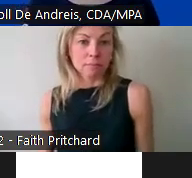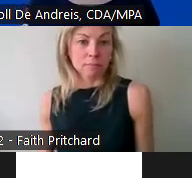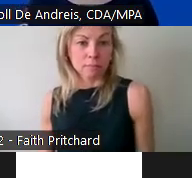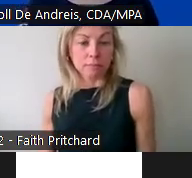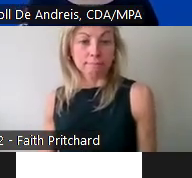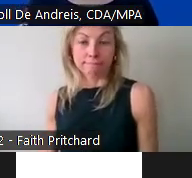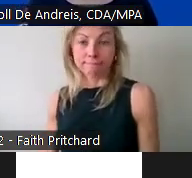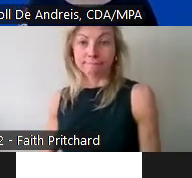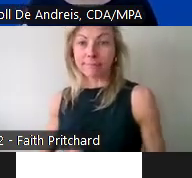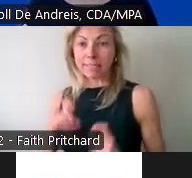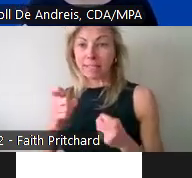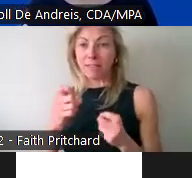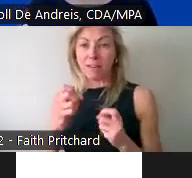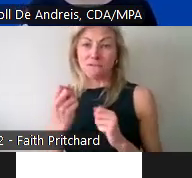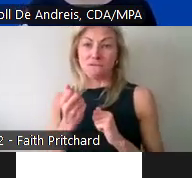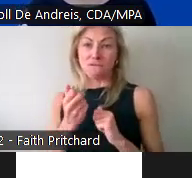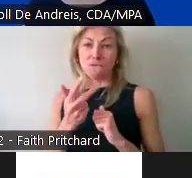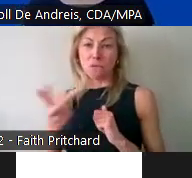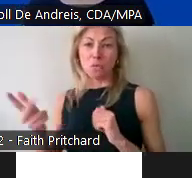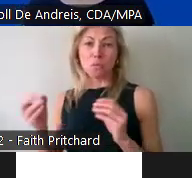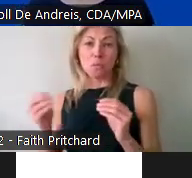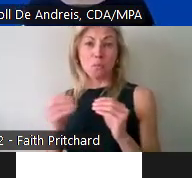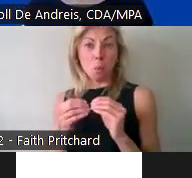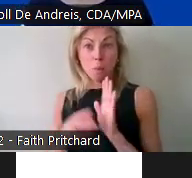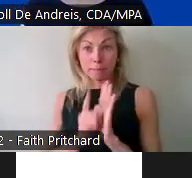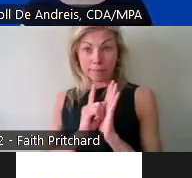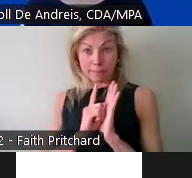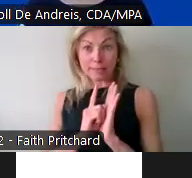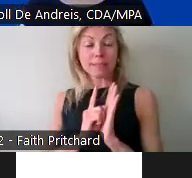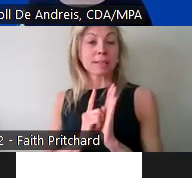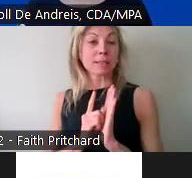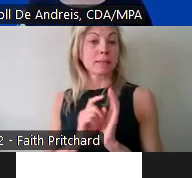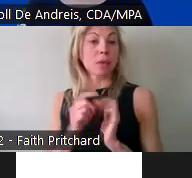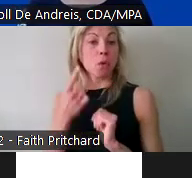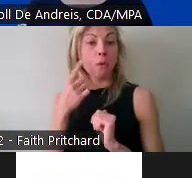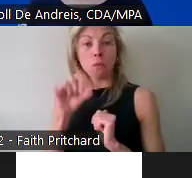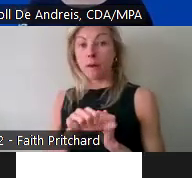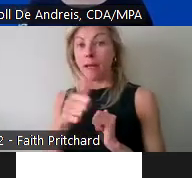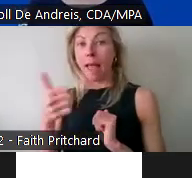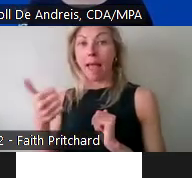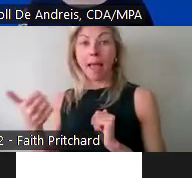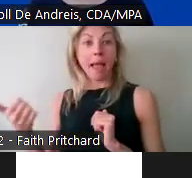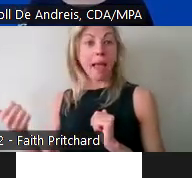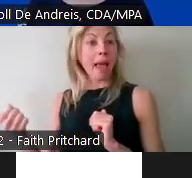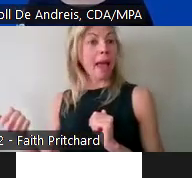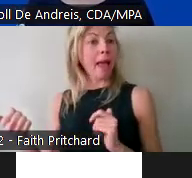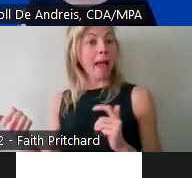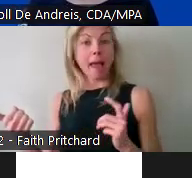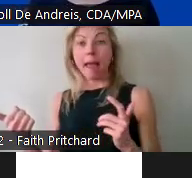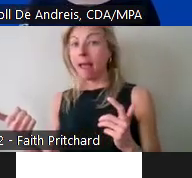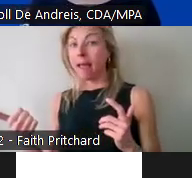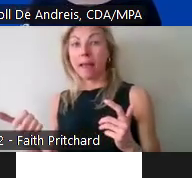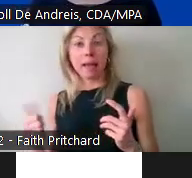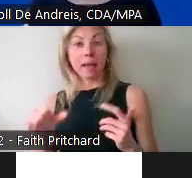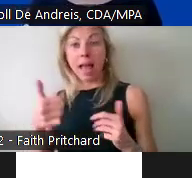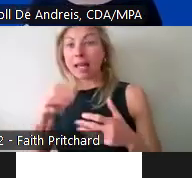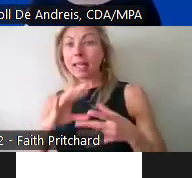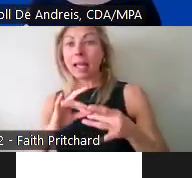give it a couple more minutes for anyone for a public comment. Please